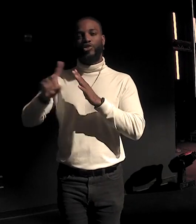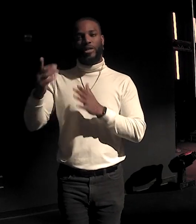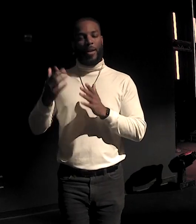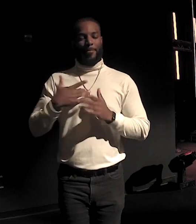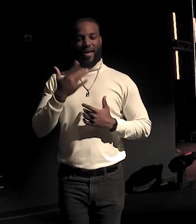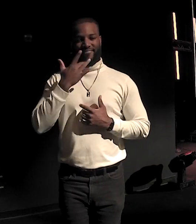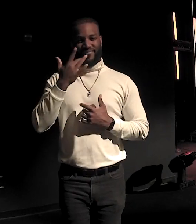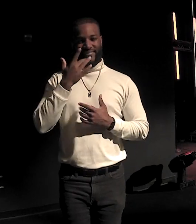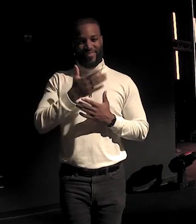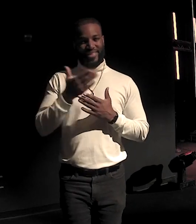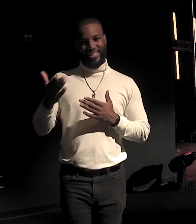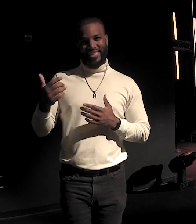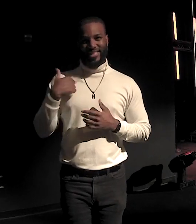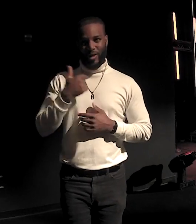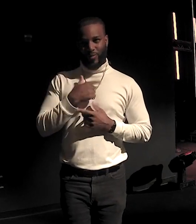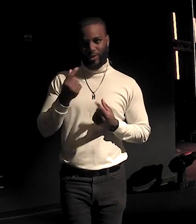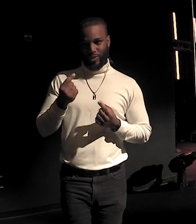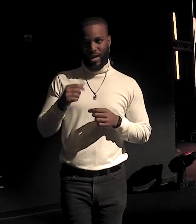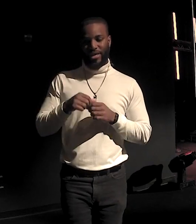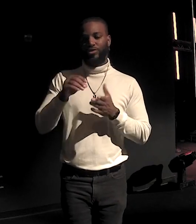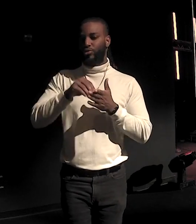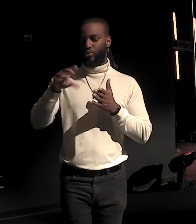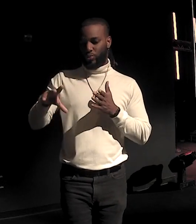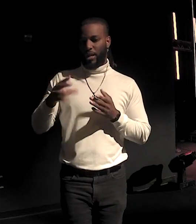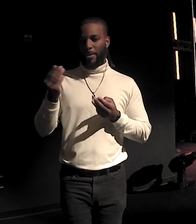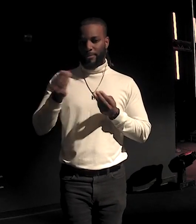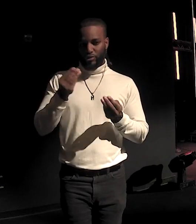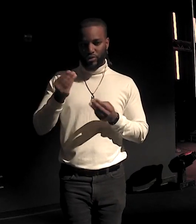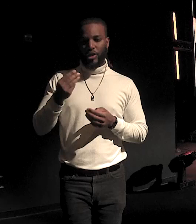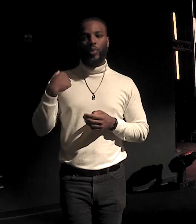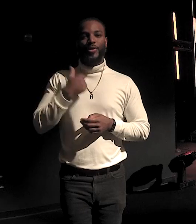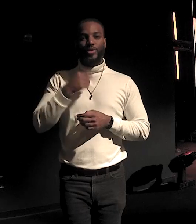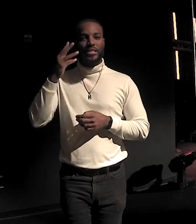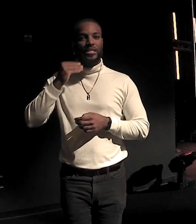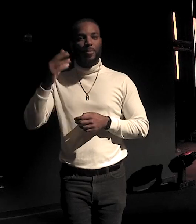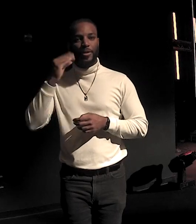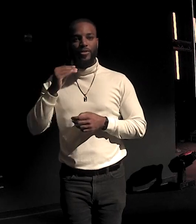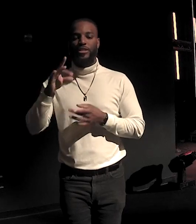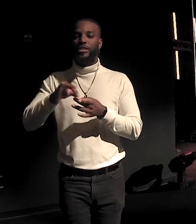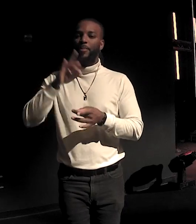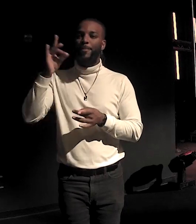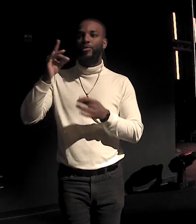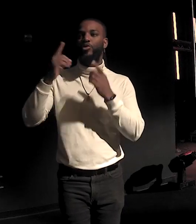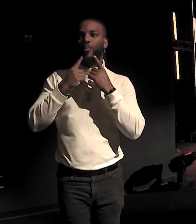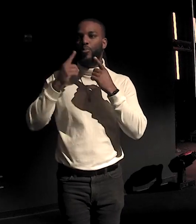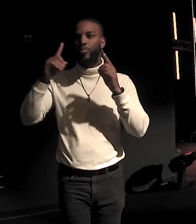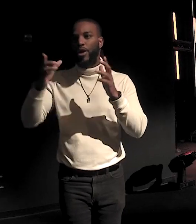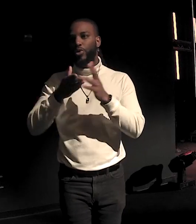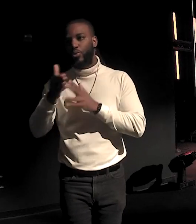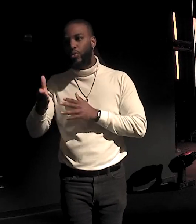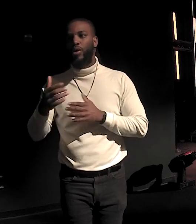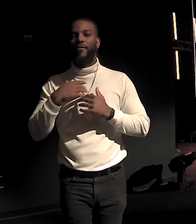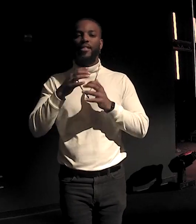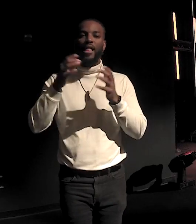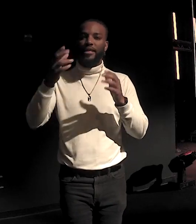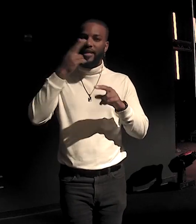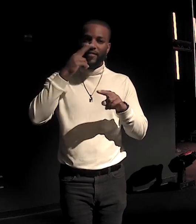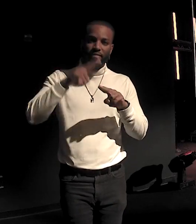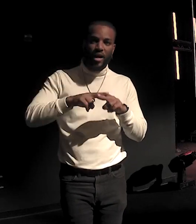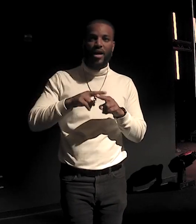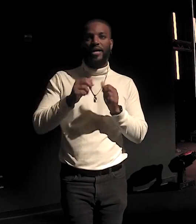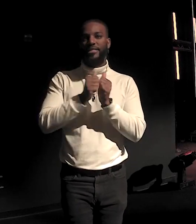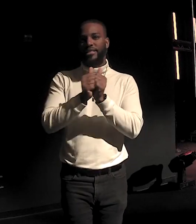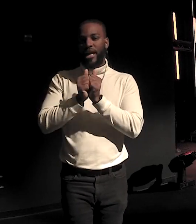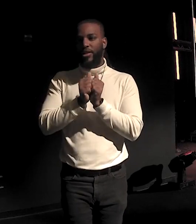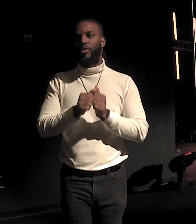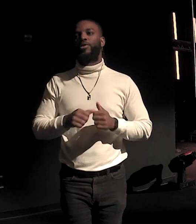about my favorite thing that we get to do as a student ministry, because we get to experience spiritual breakthrough. We get to have lots of fun together. We